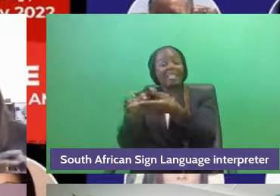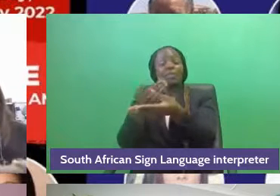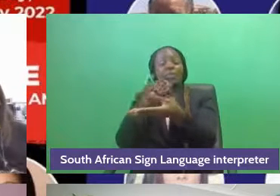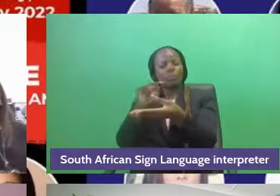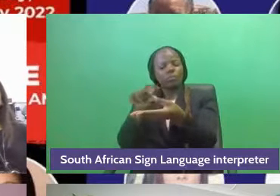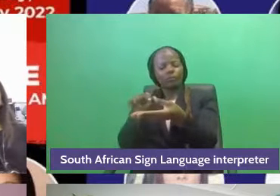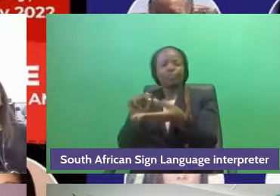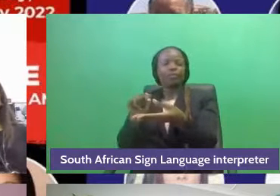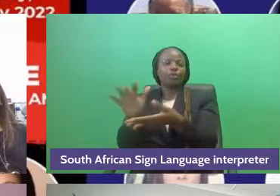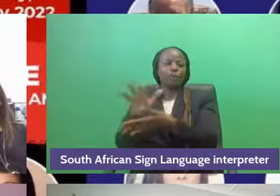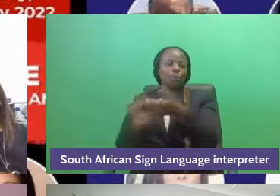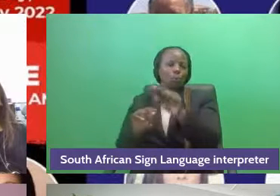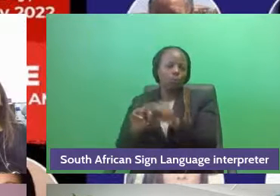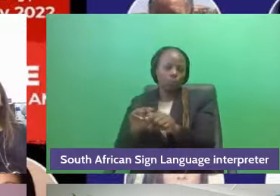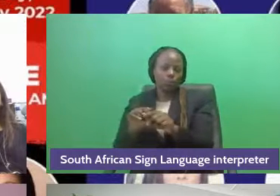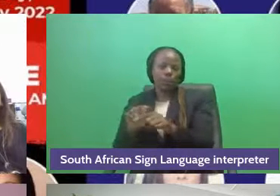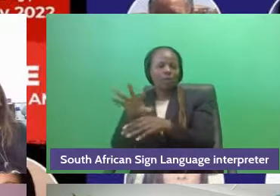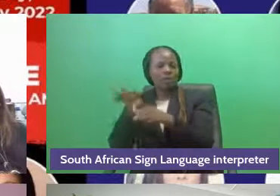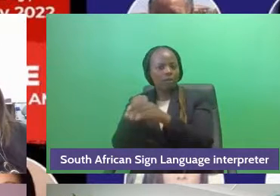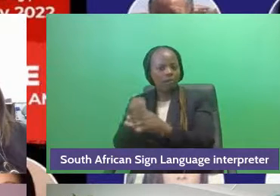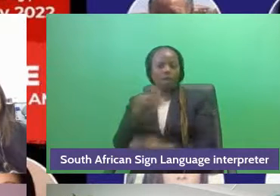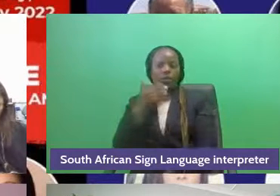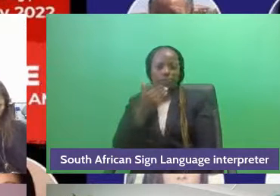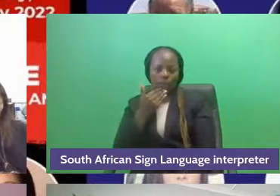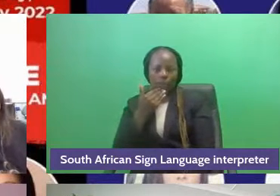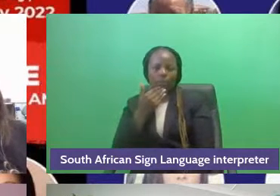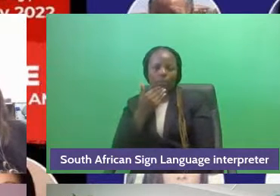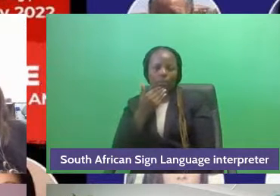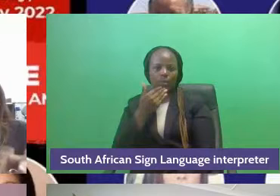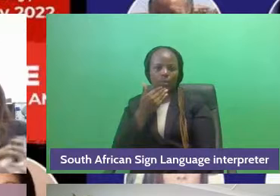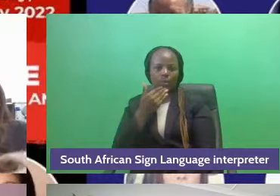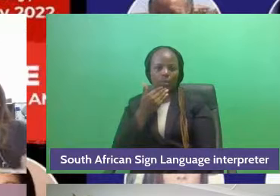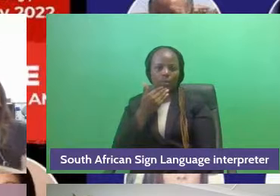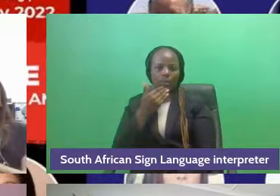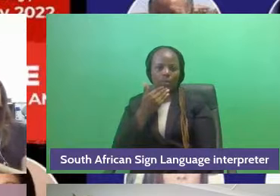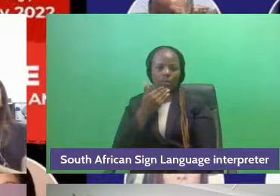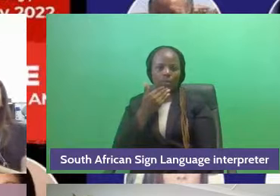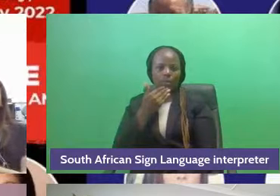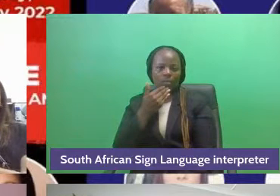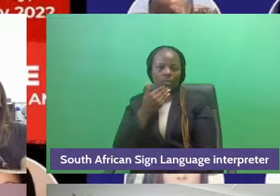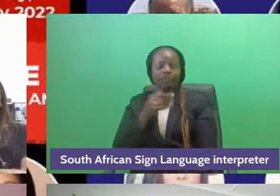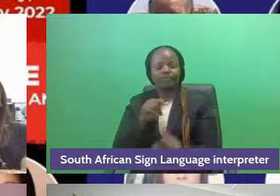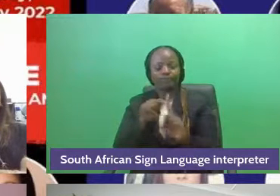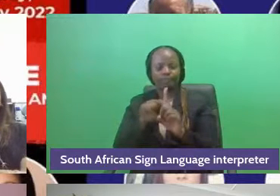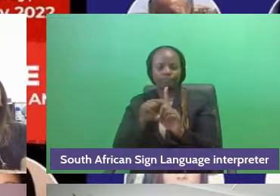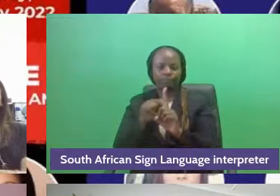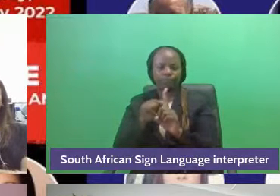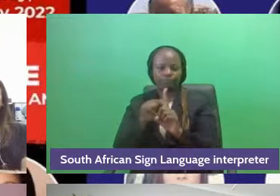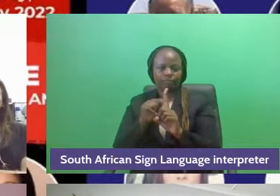of this, a community member